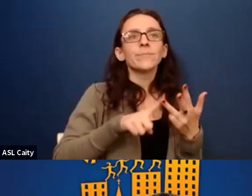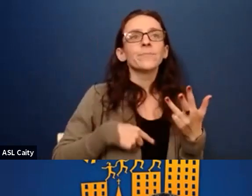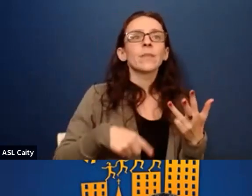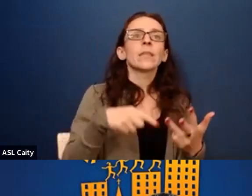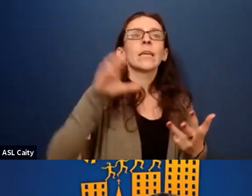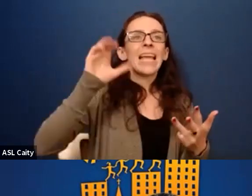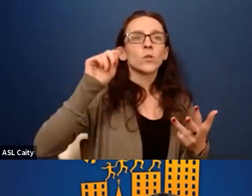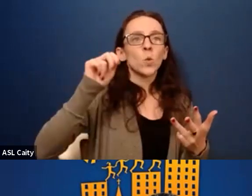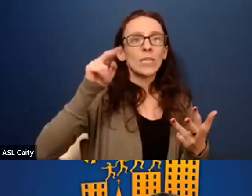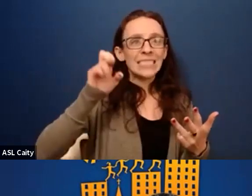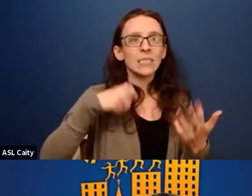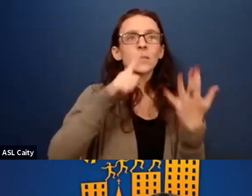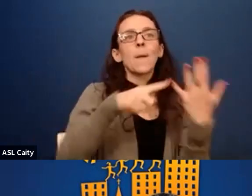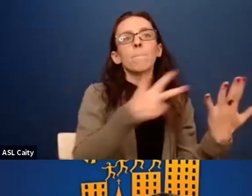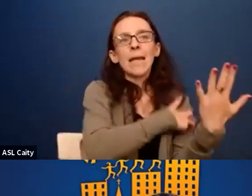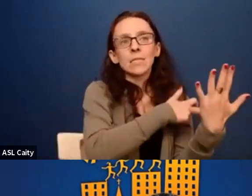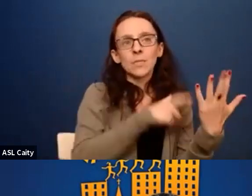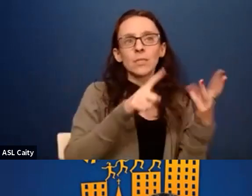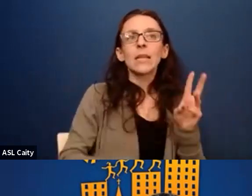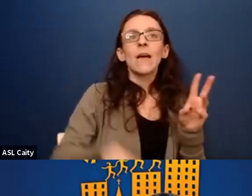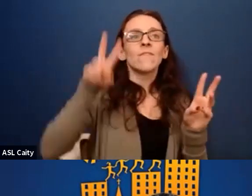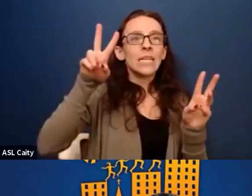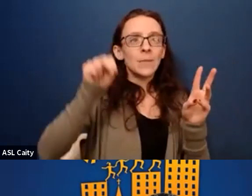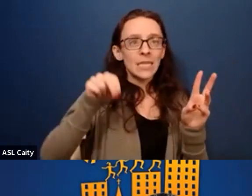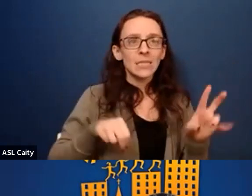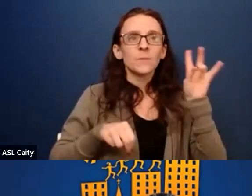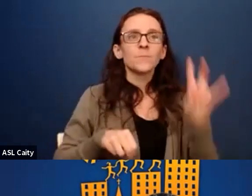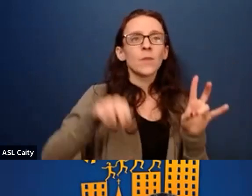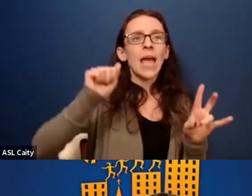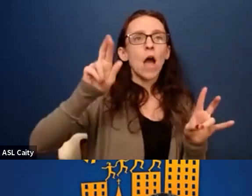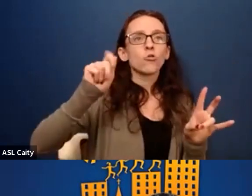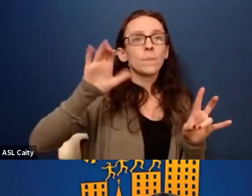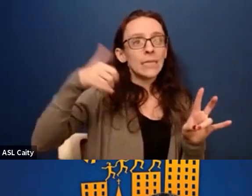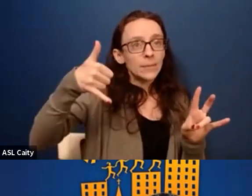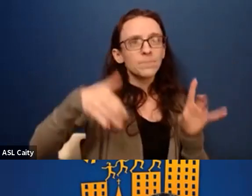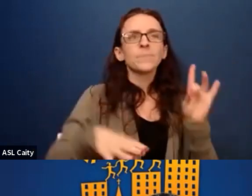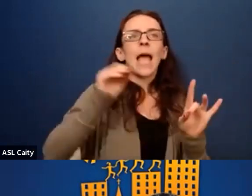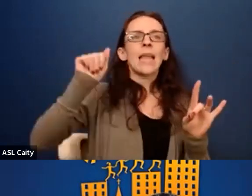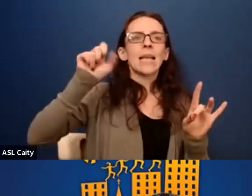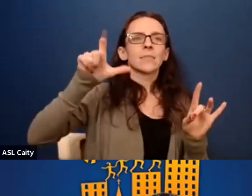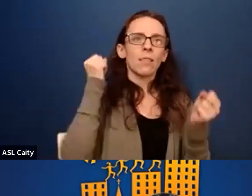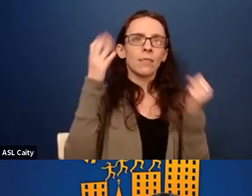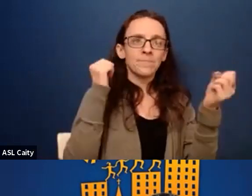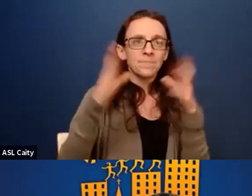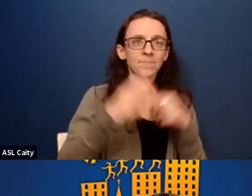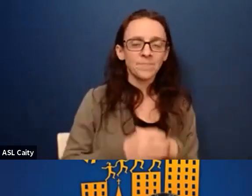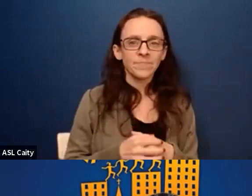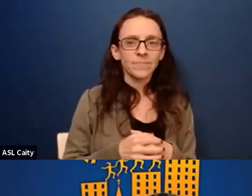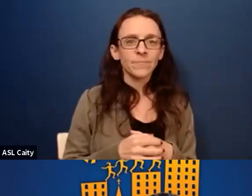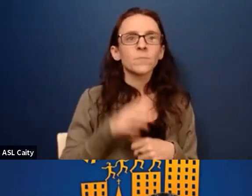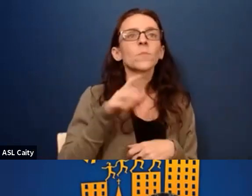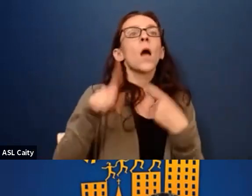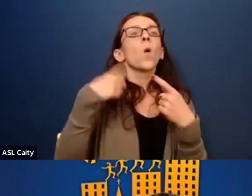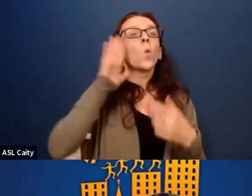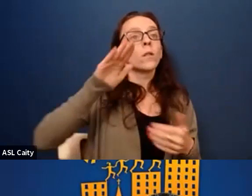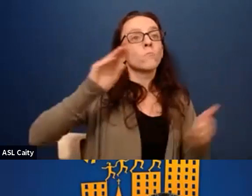Mandarin, Vietnamese, Arabic, and American Sign Language. After I finish introducing the